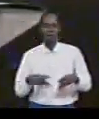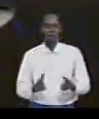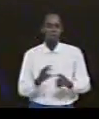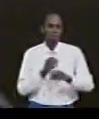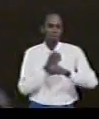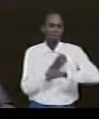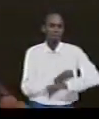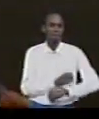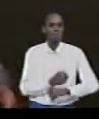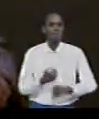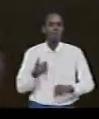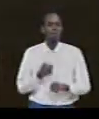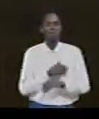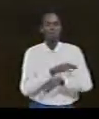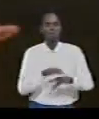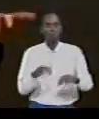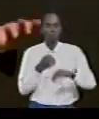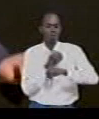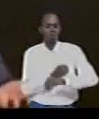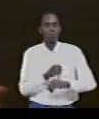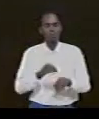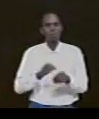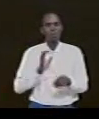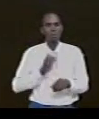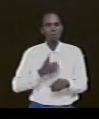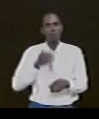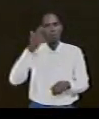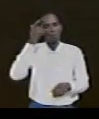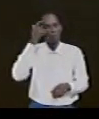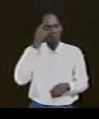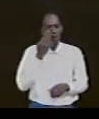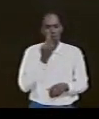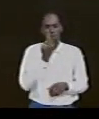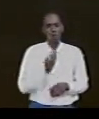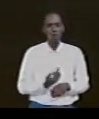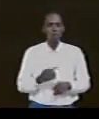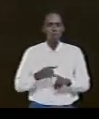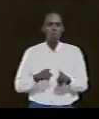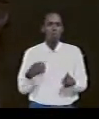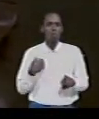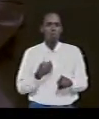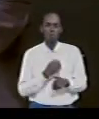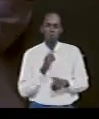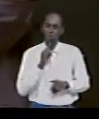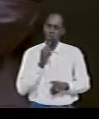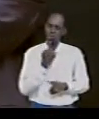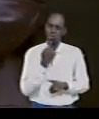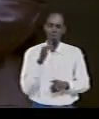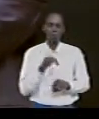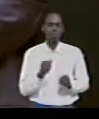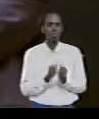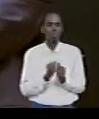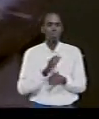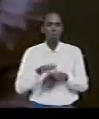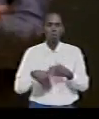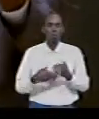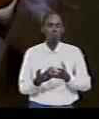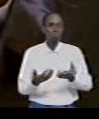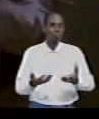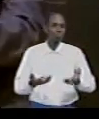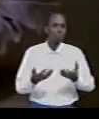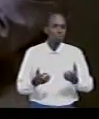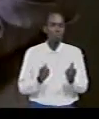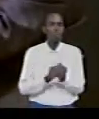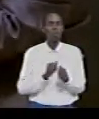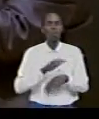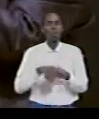superficially contend. And we don't shallowly contend. We earnestly, passionately, with all our heart, with